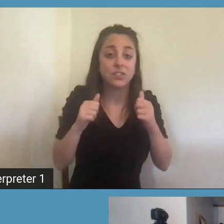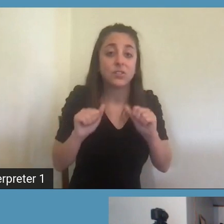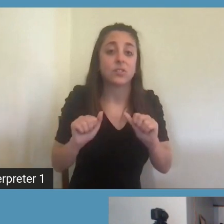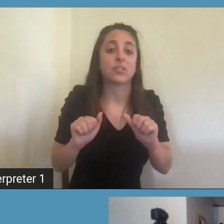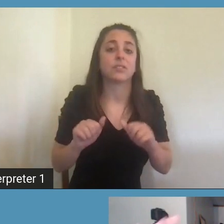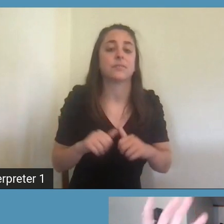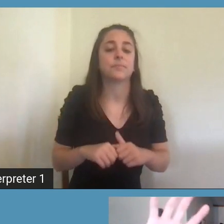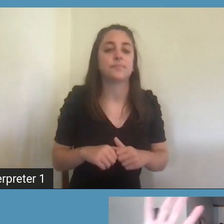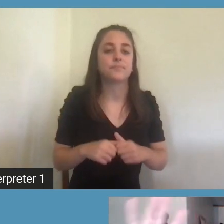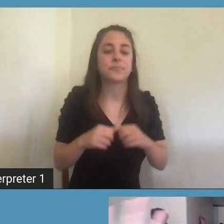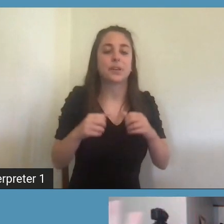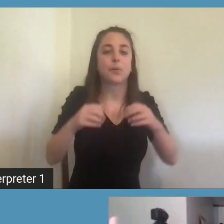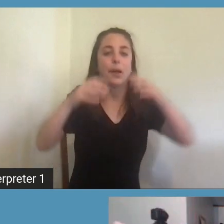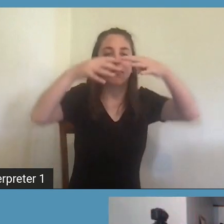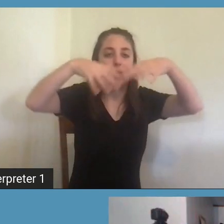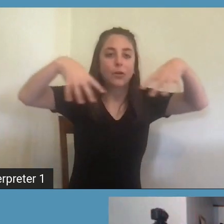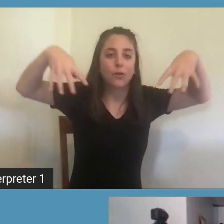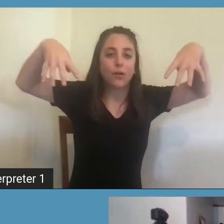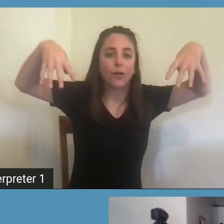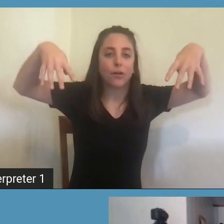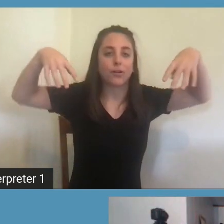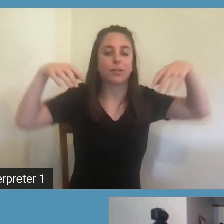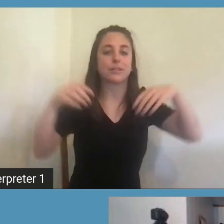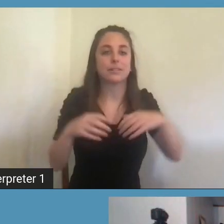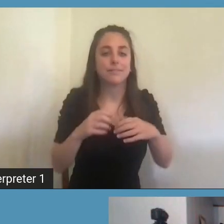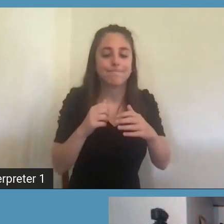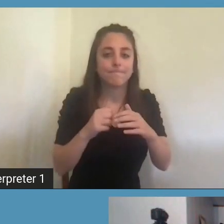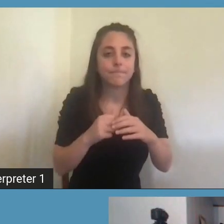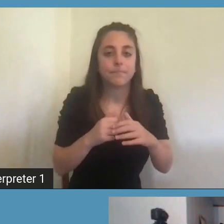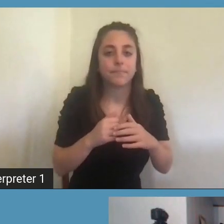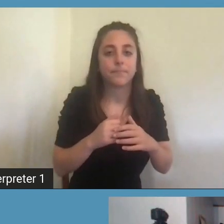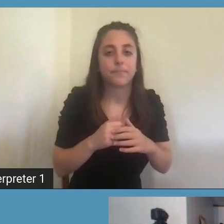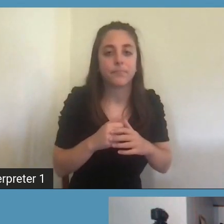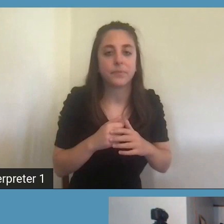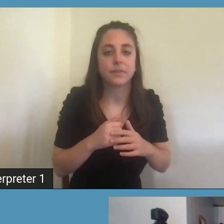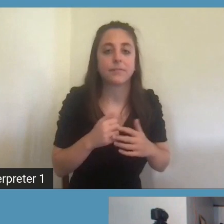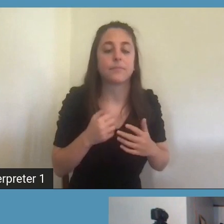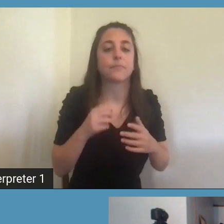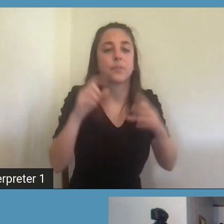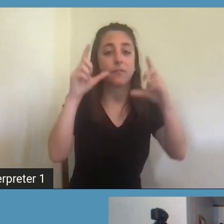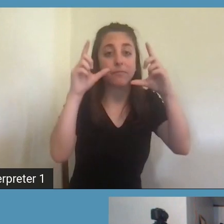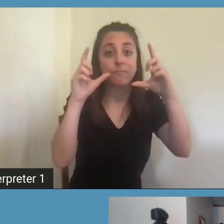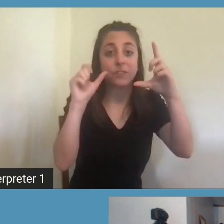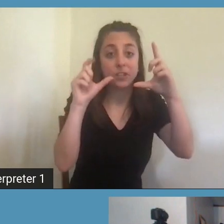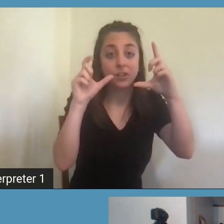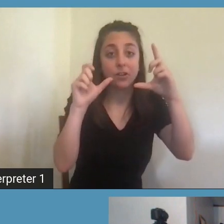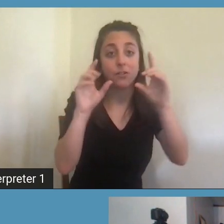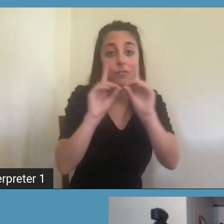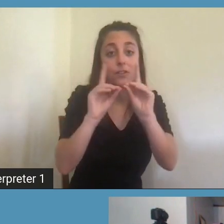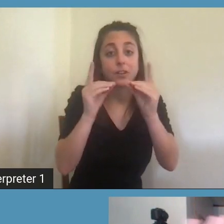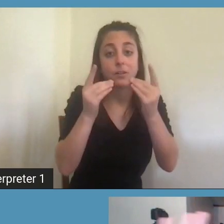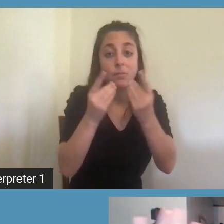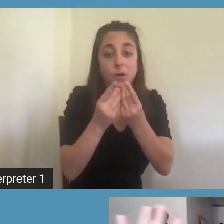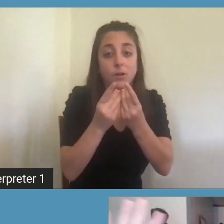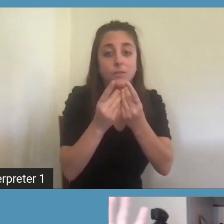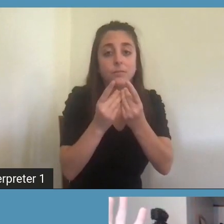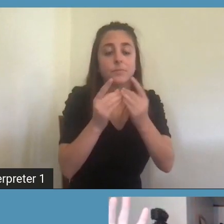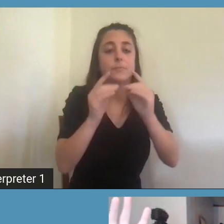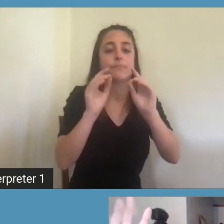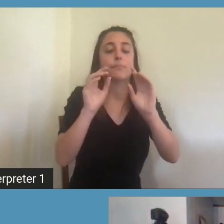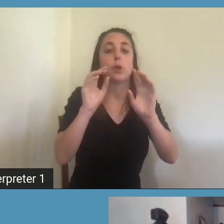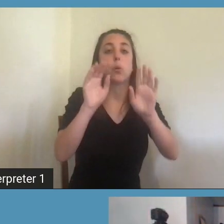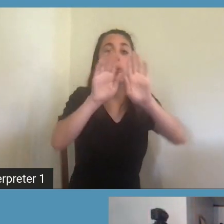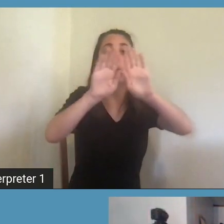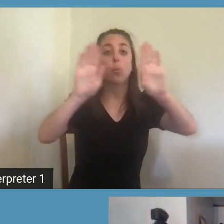and the curtains to hide everything behind, but our photography department does. They'll make a black